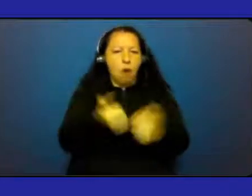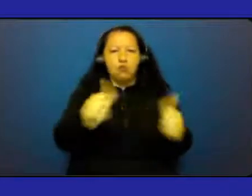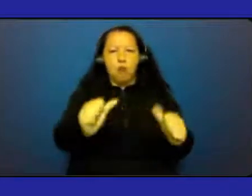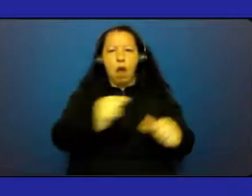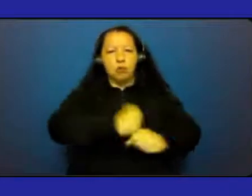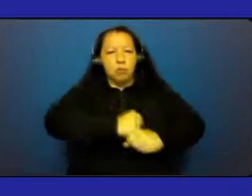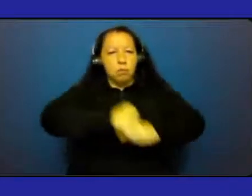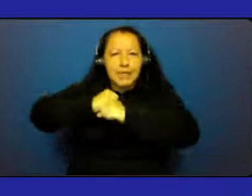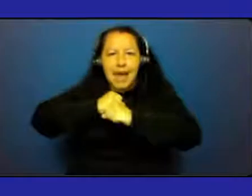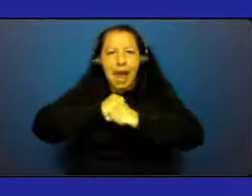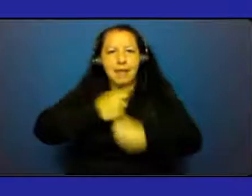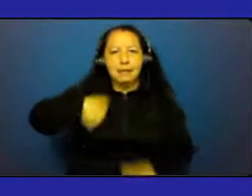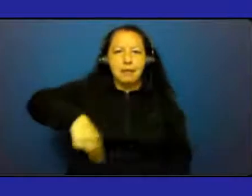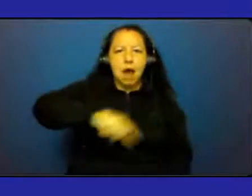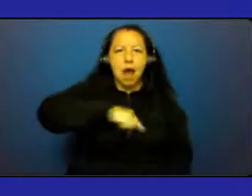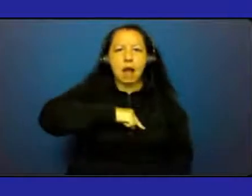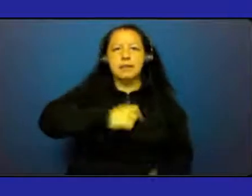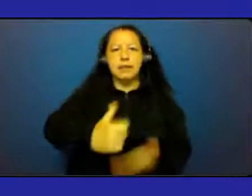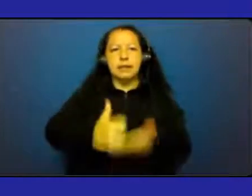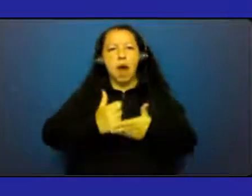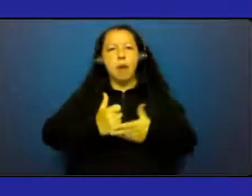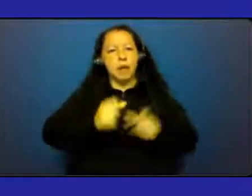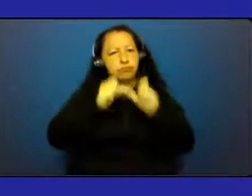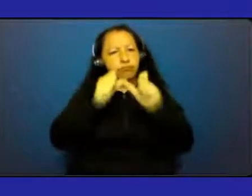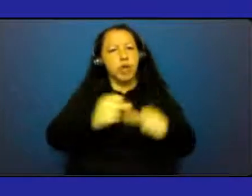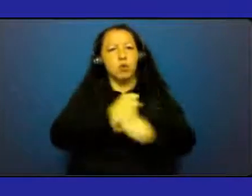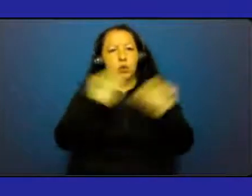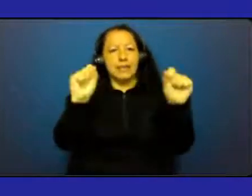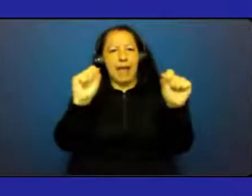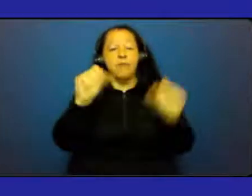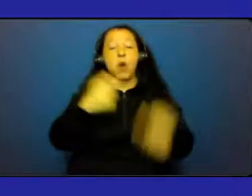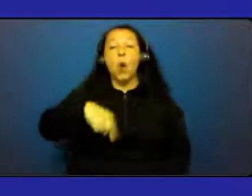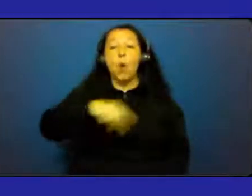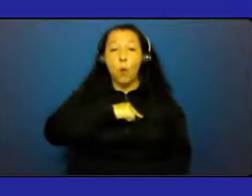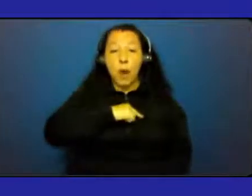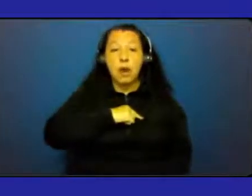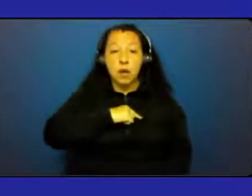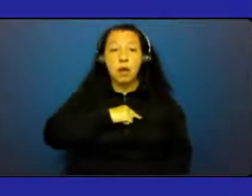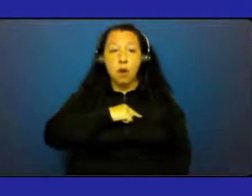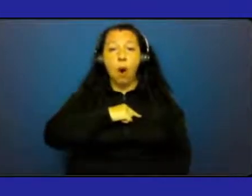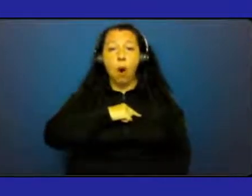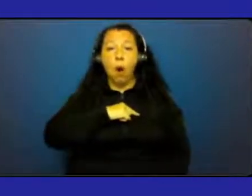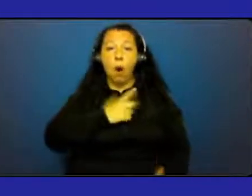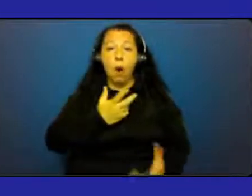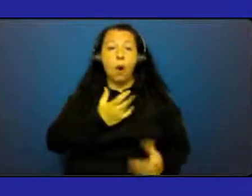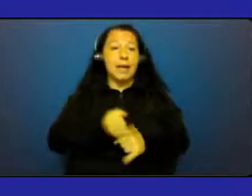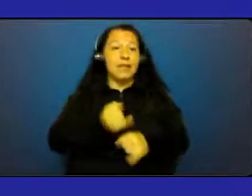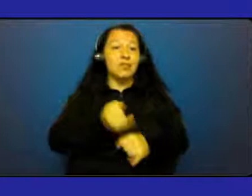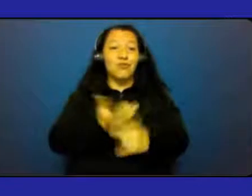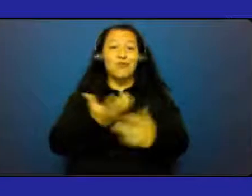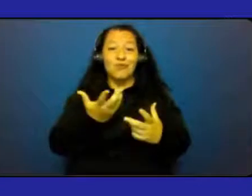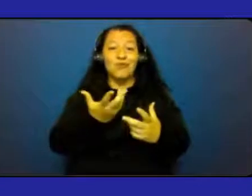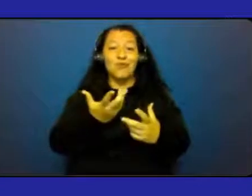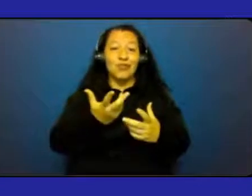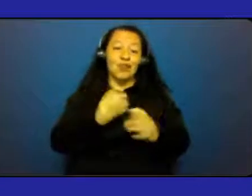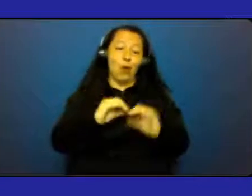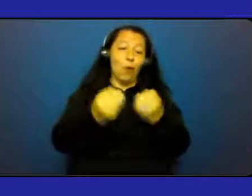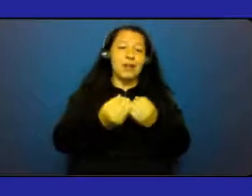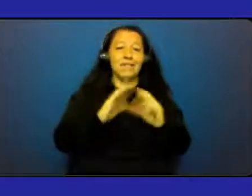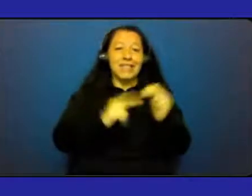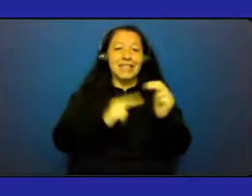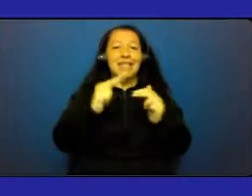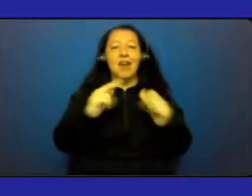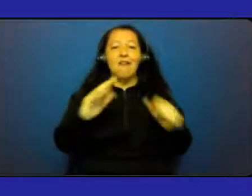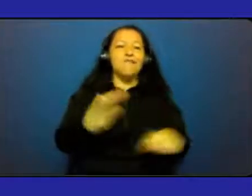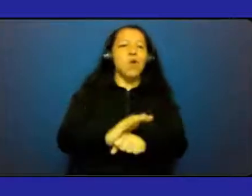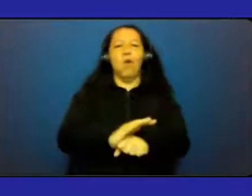safe. We are a institution full of healthcare heroes and sheroes and people who